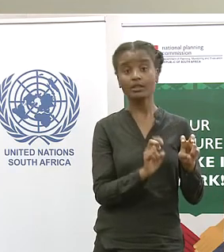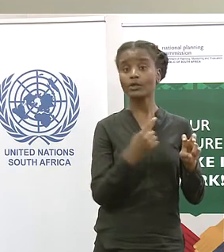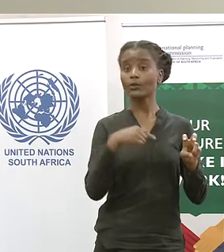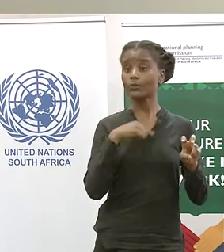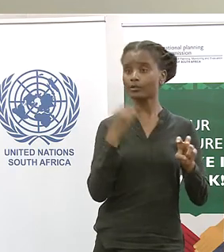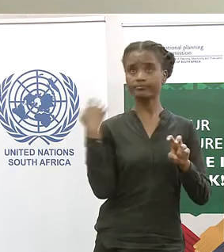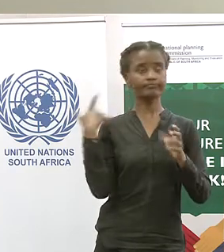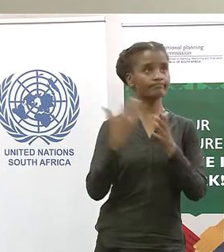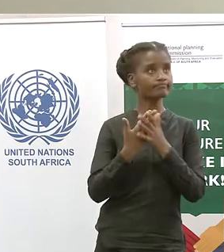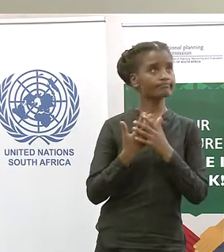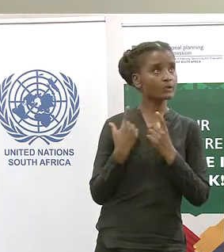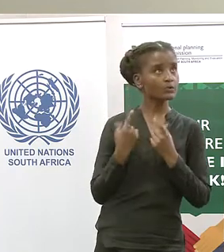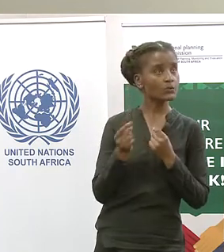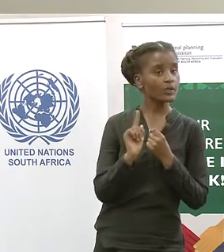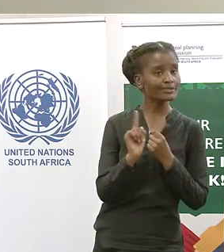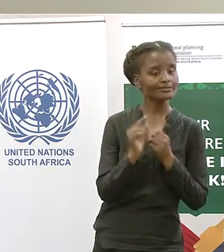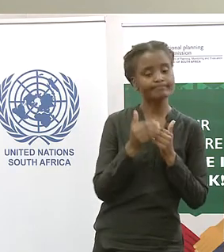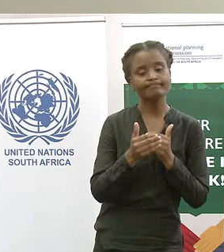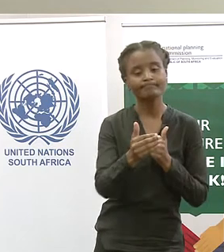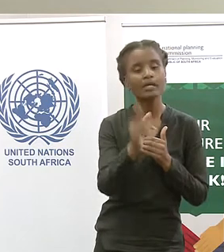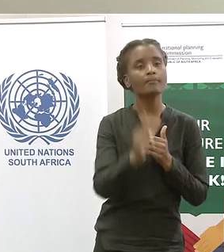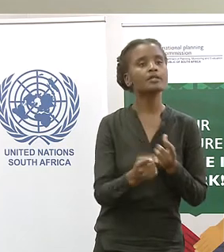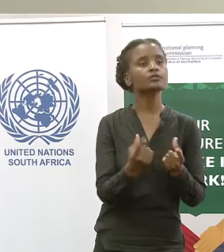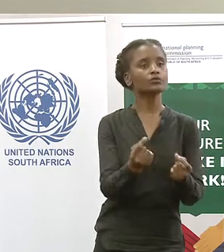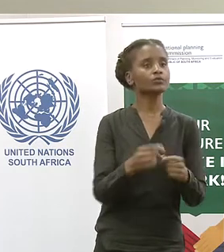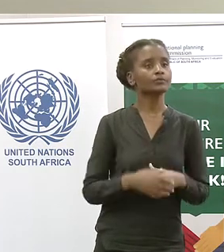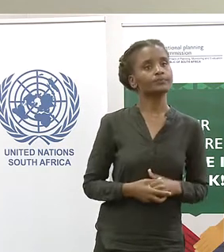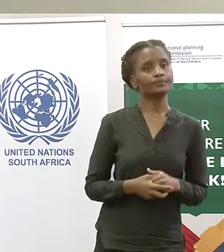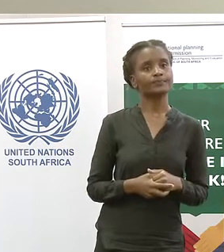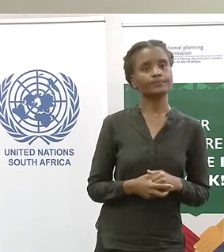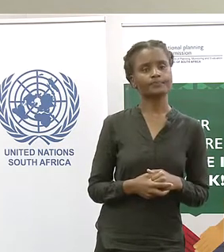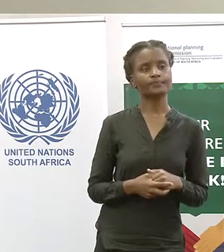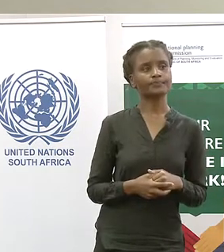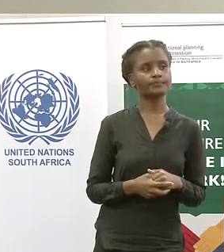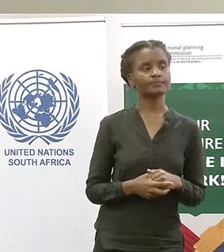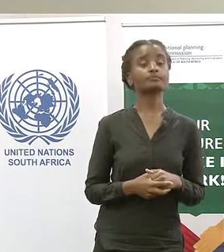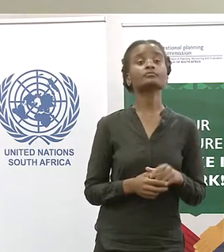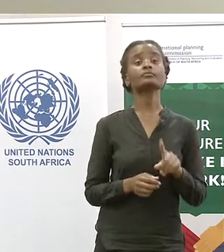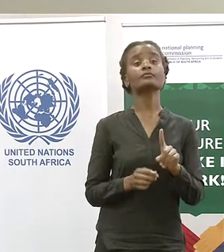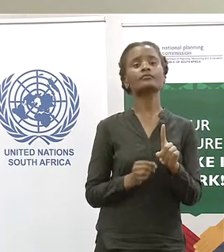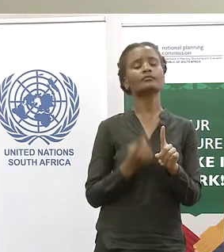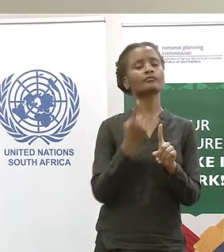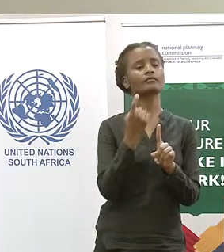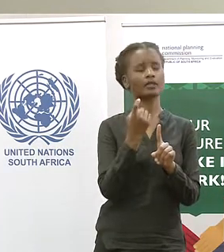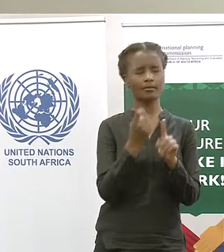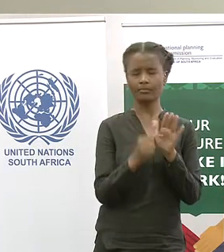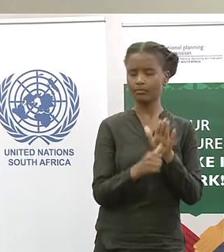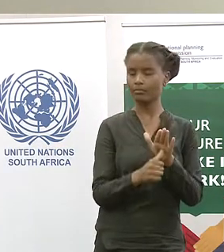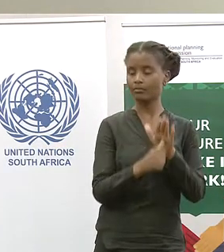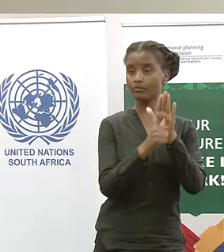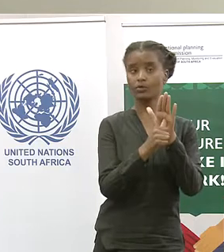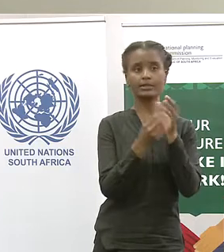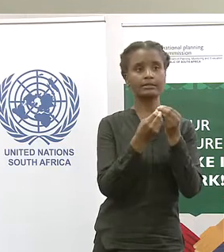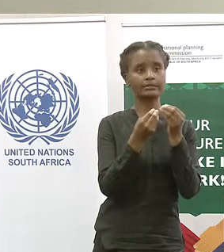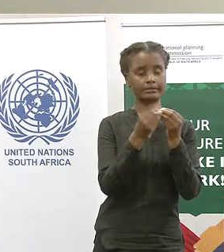we need to still do. So one of the key critical things that I would like